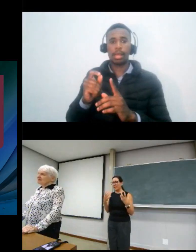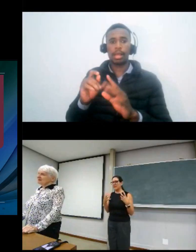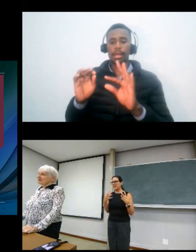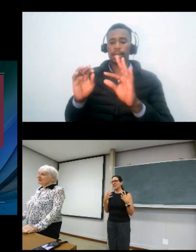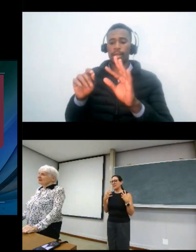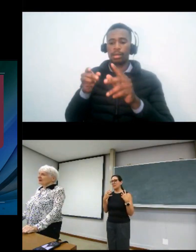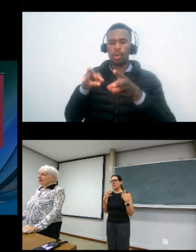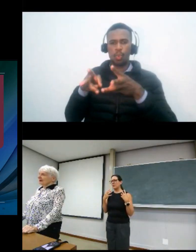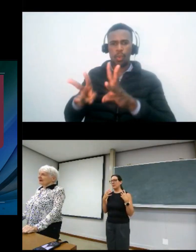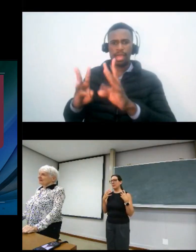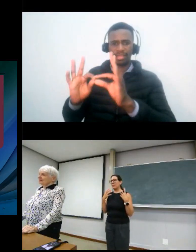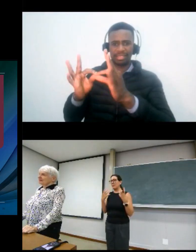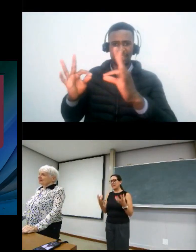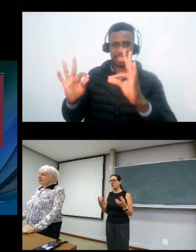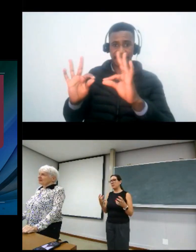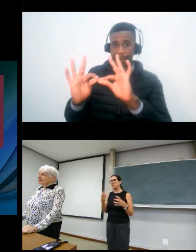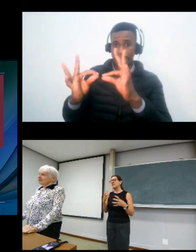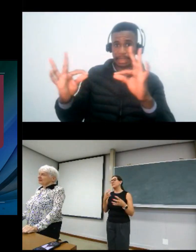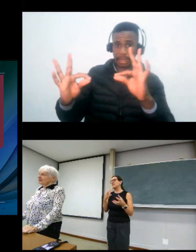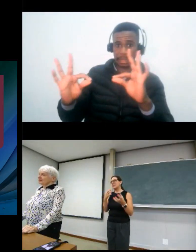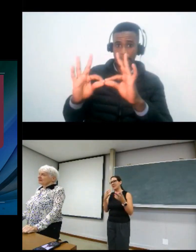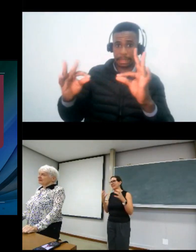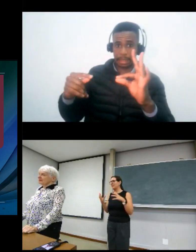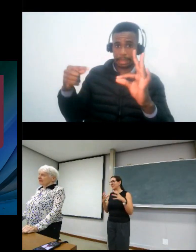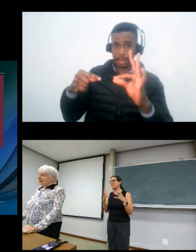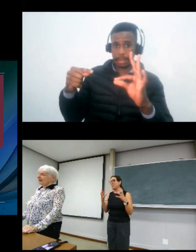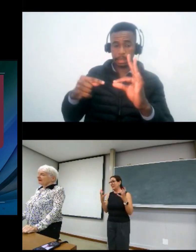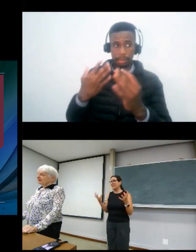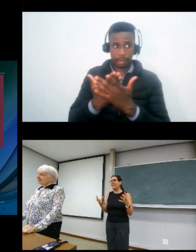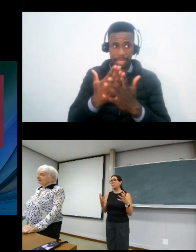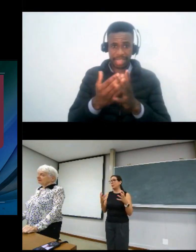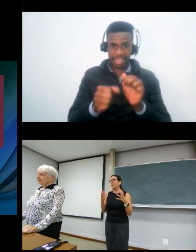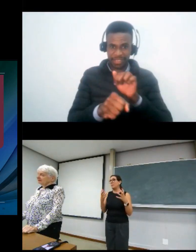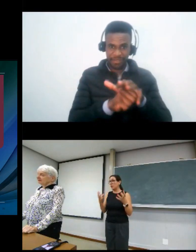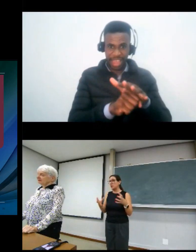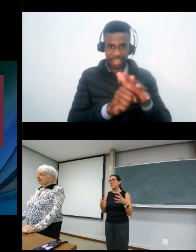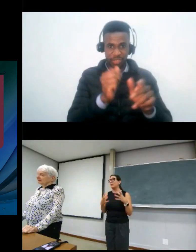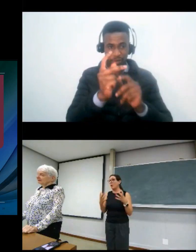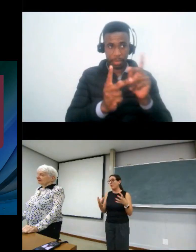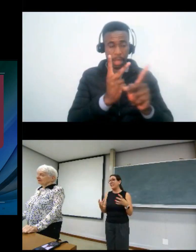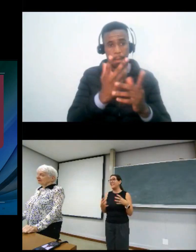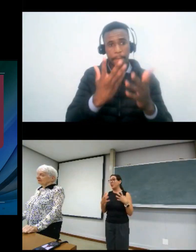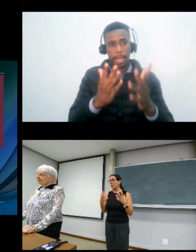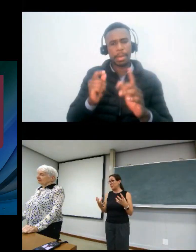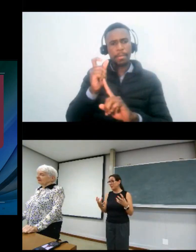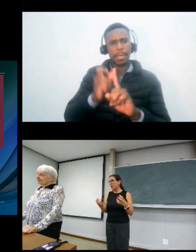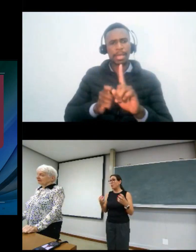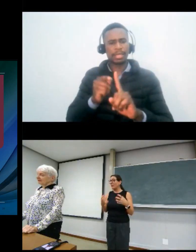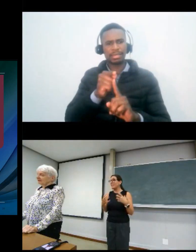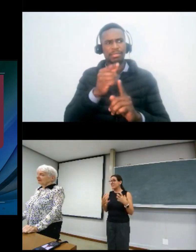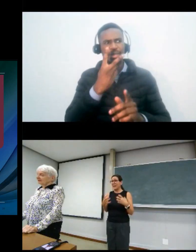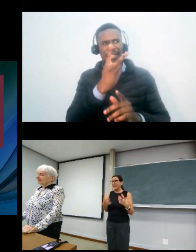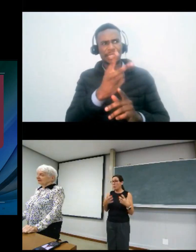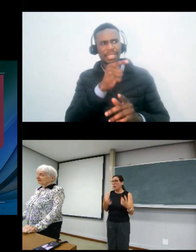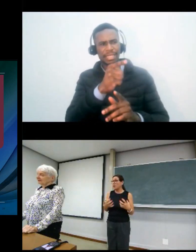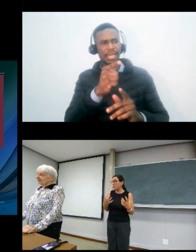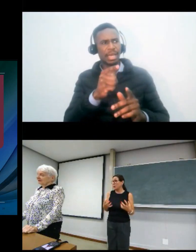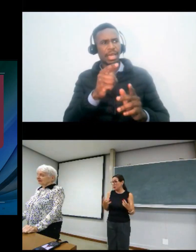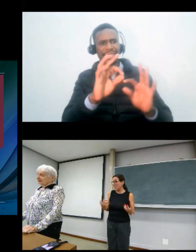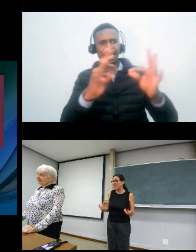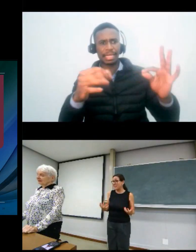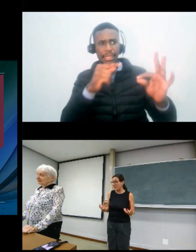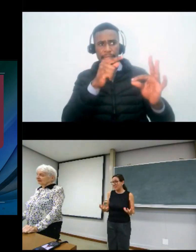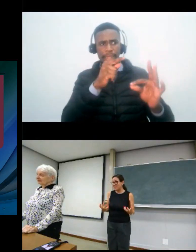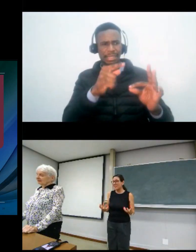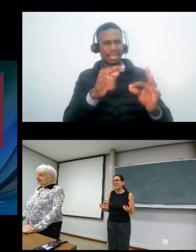itself affects the repetition, because if it's politically or emotionally or morally loaded, will the signer want